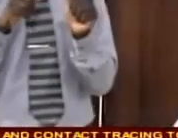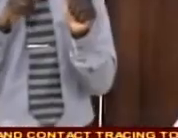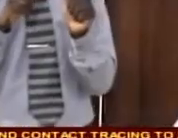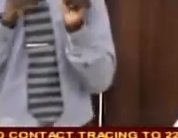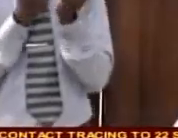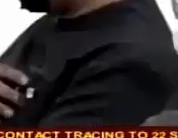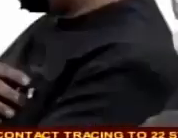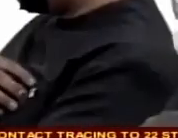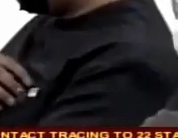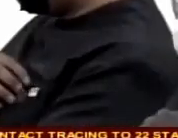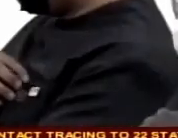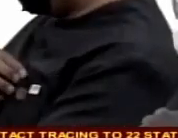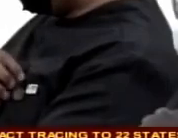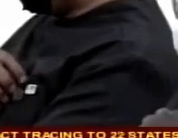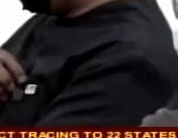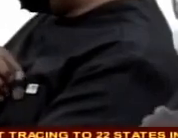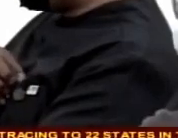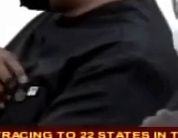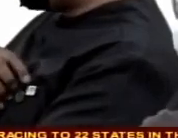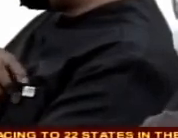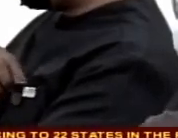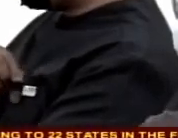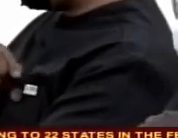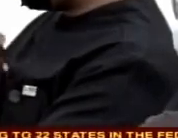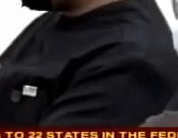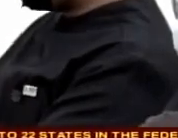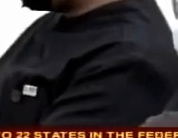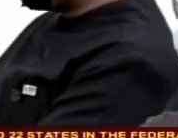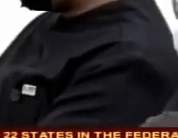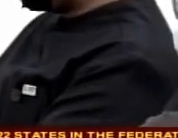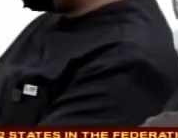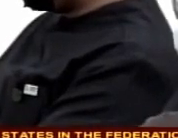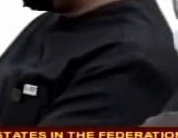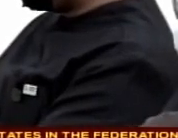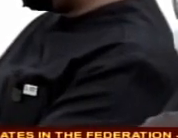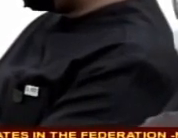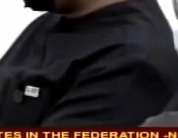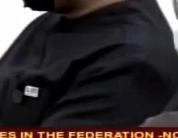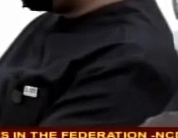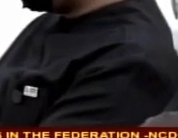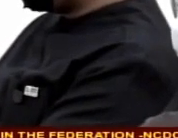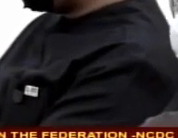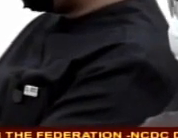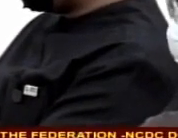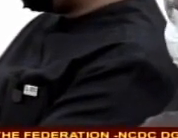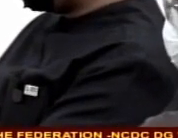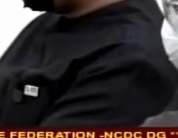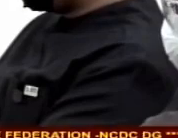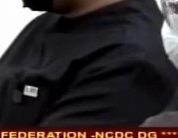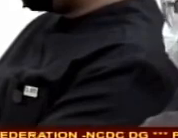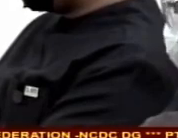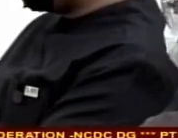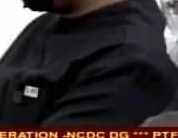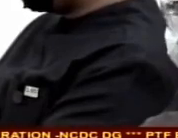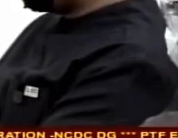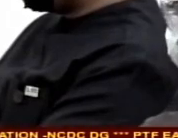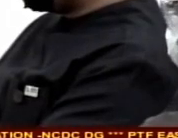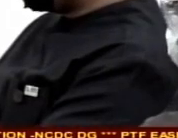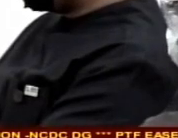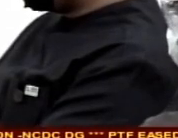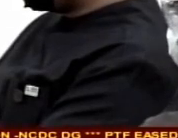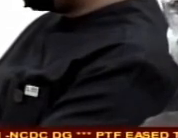looking at that area. Meanwhile, I would like you to answer my next